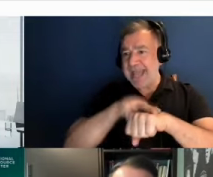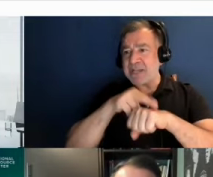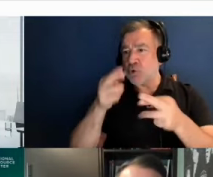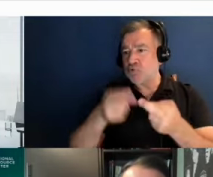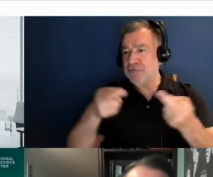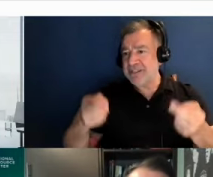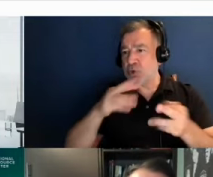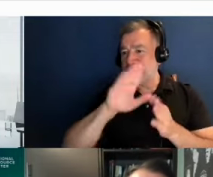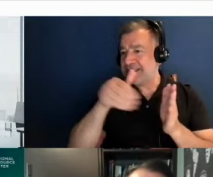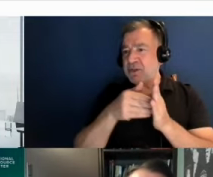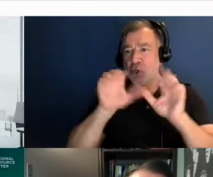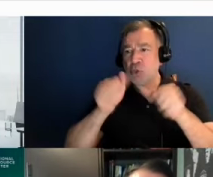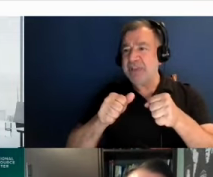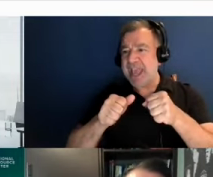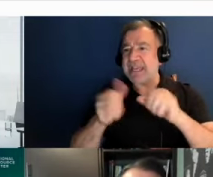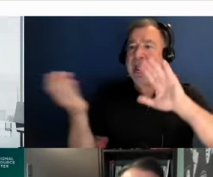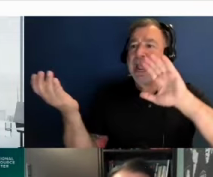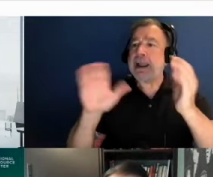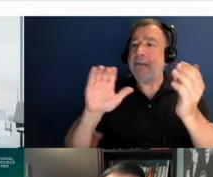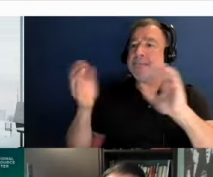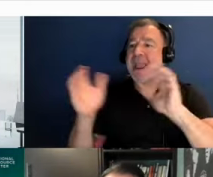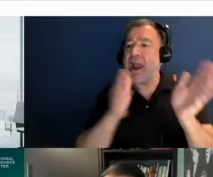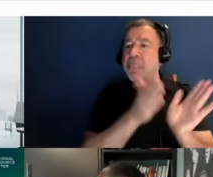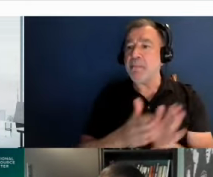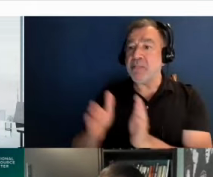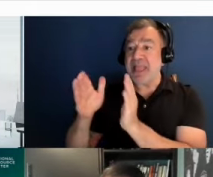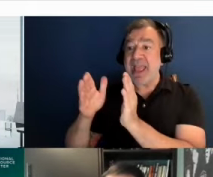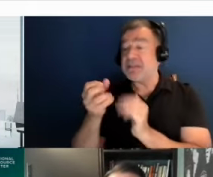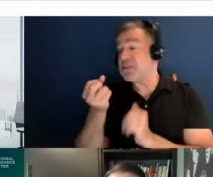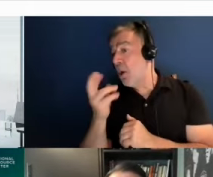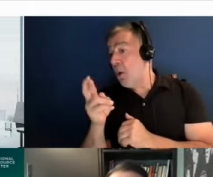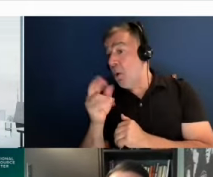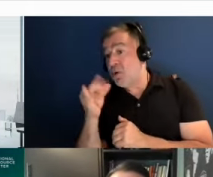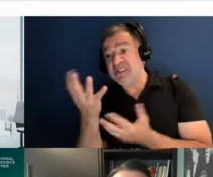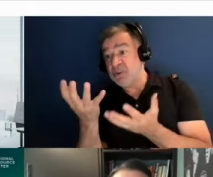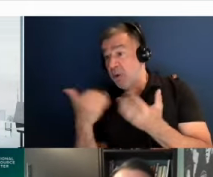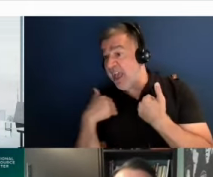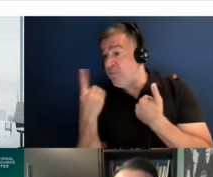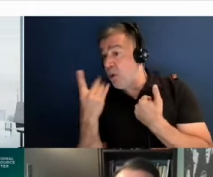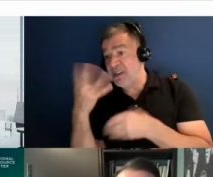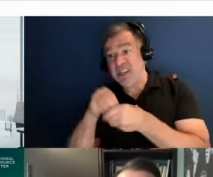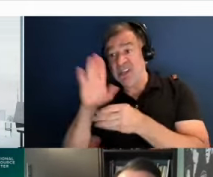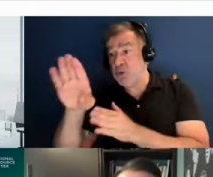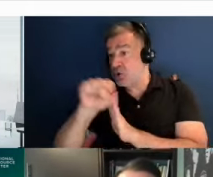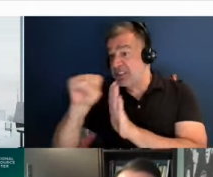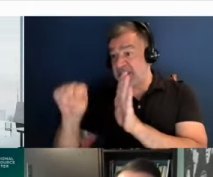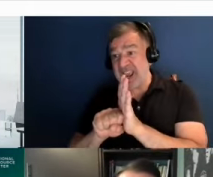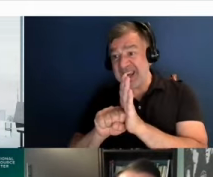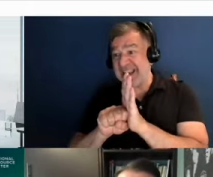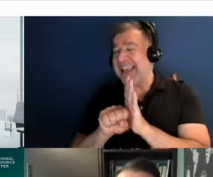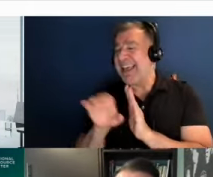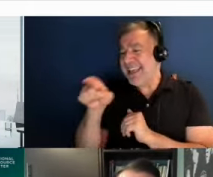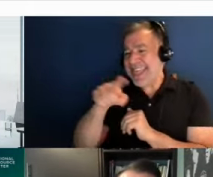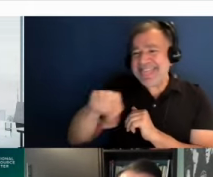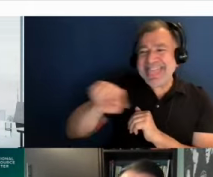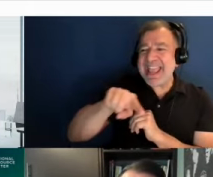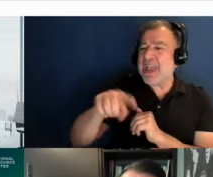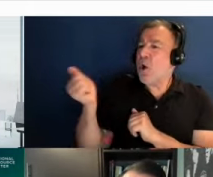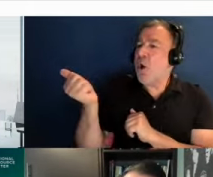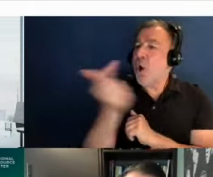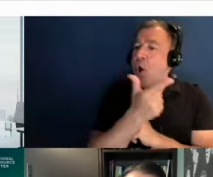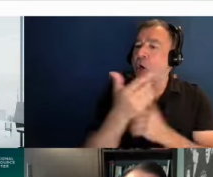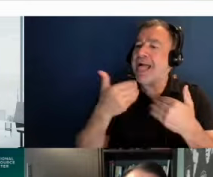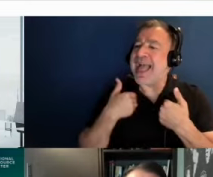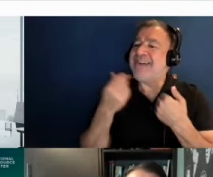all of the different plans. And if there's one in your state or a state that you're interested in opening it, they all have slightly different investment options or